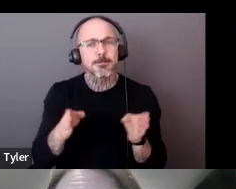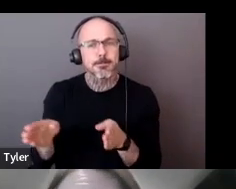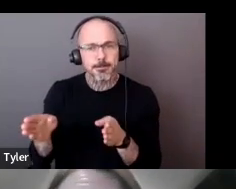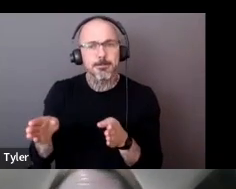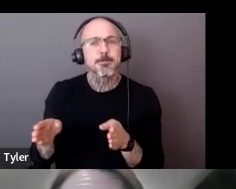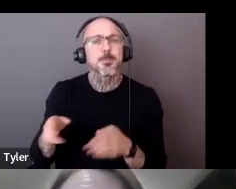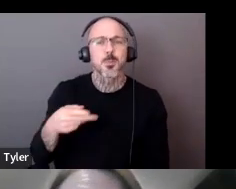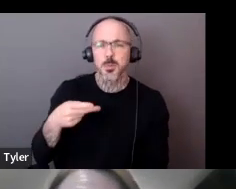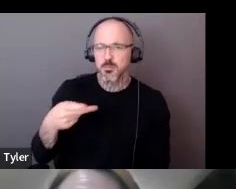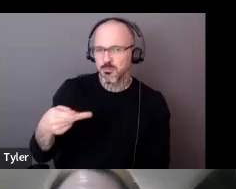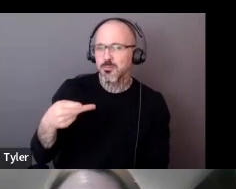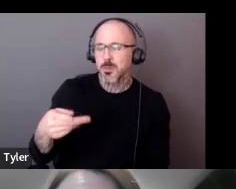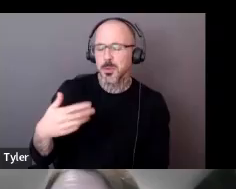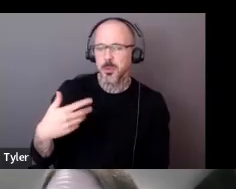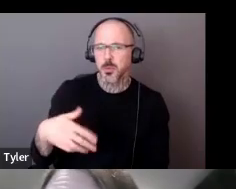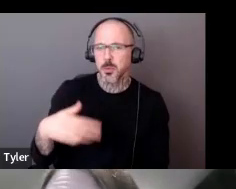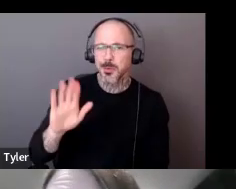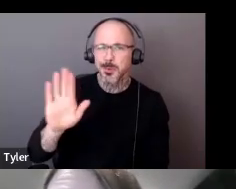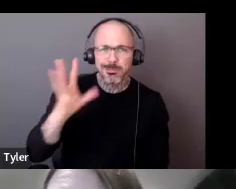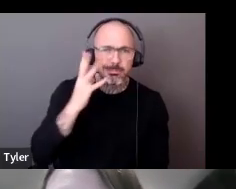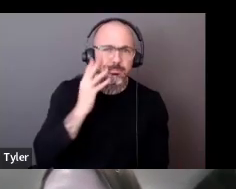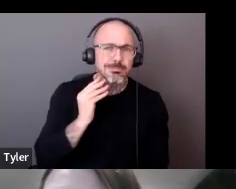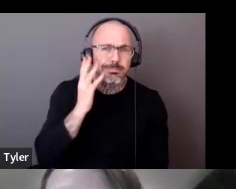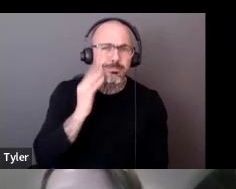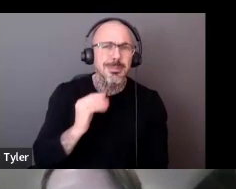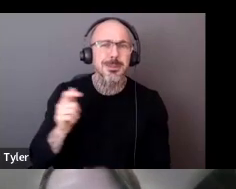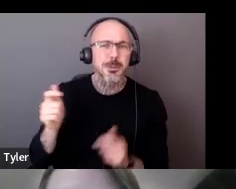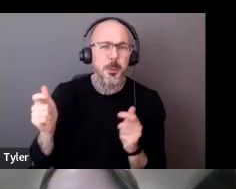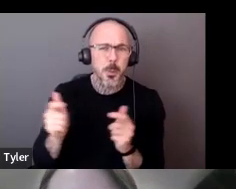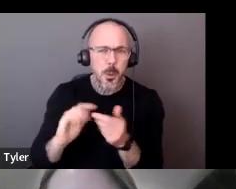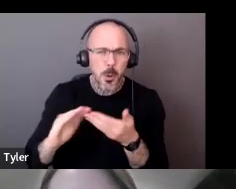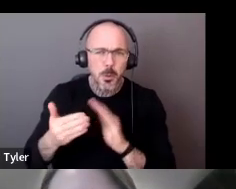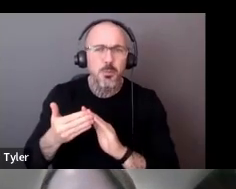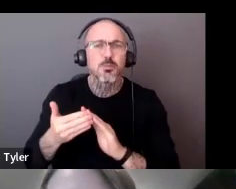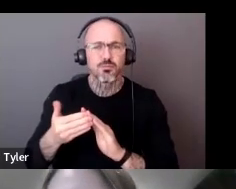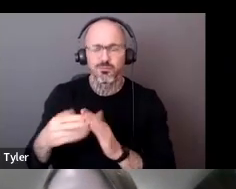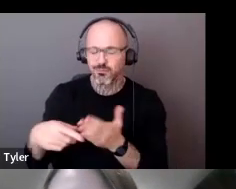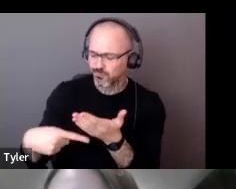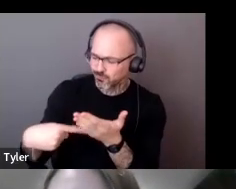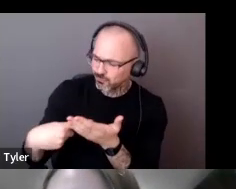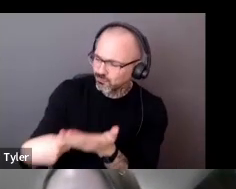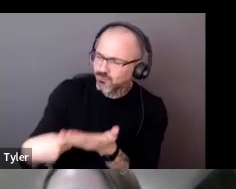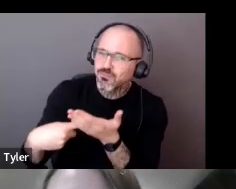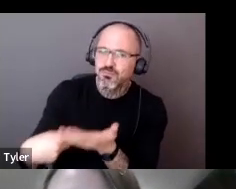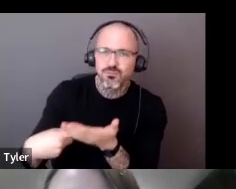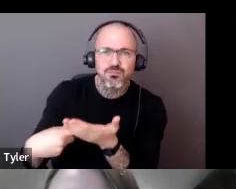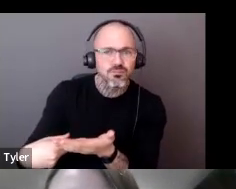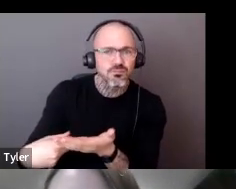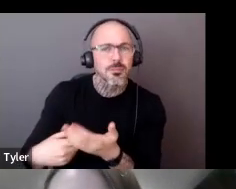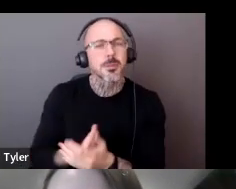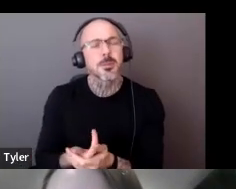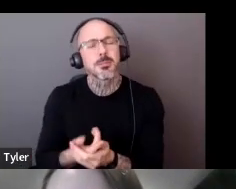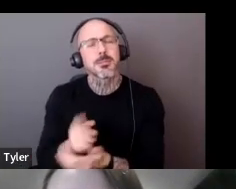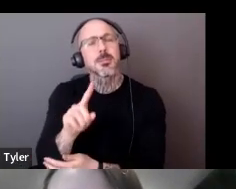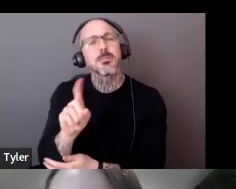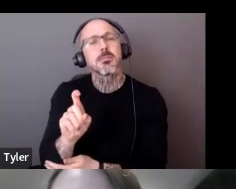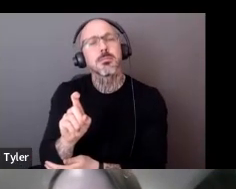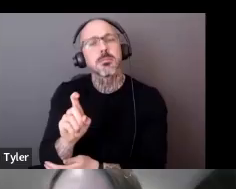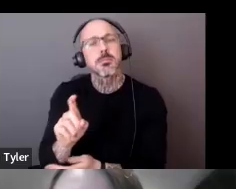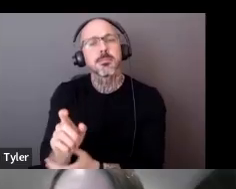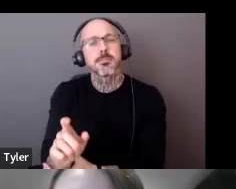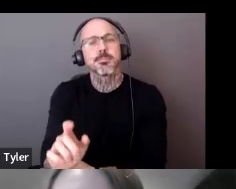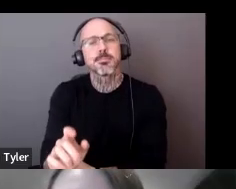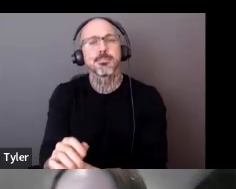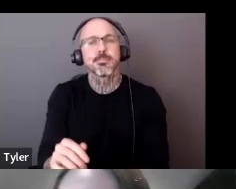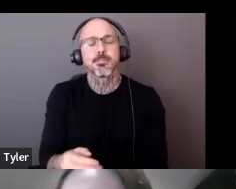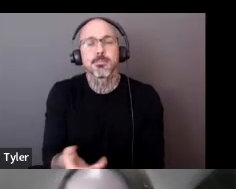lot about your experience in a small town. Do you think that experiences for artists who